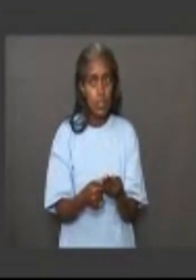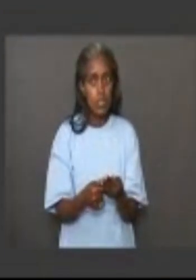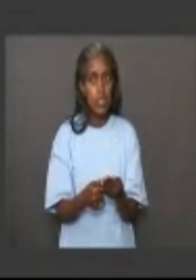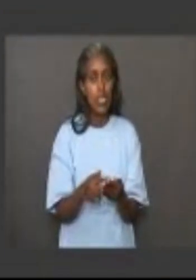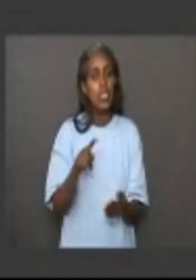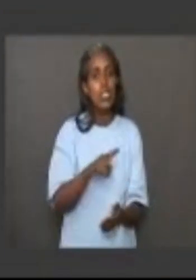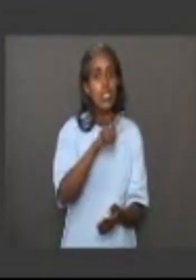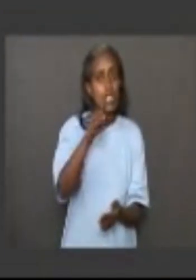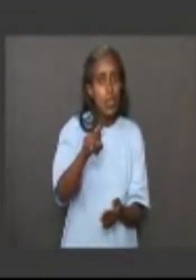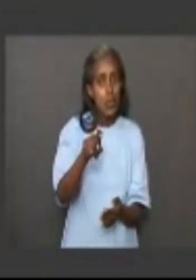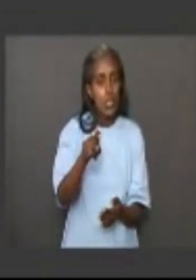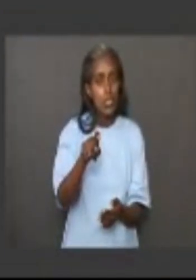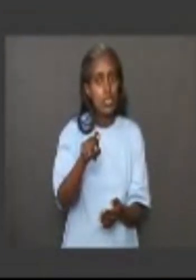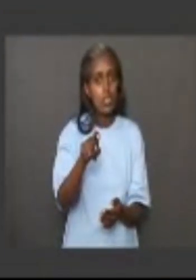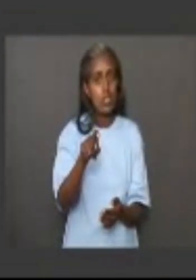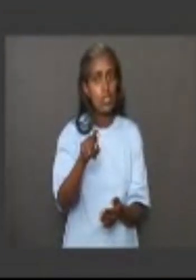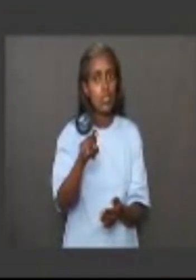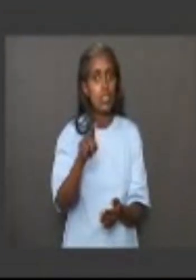b.